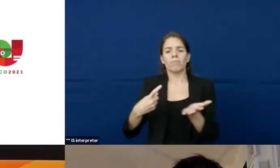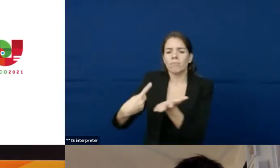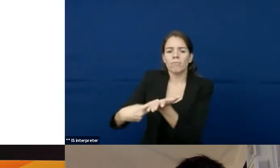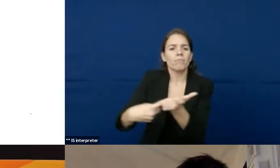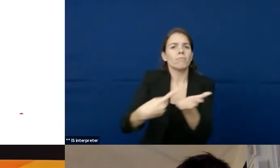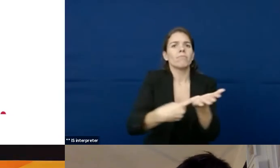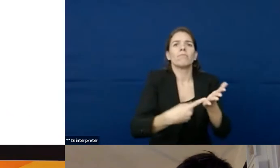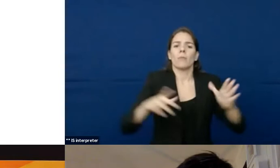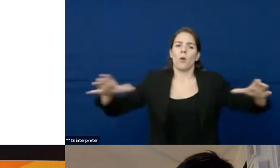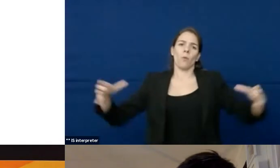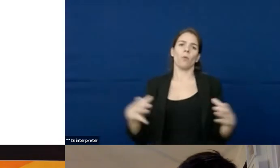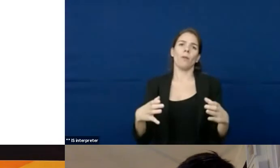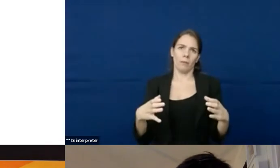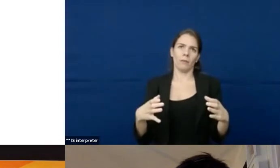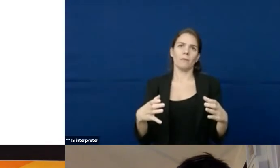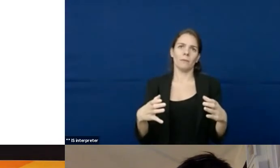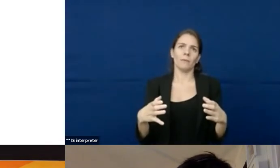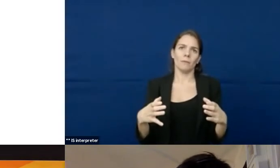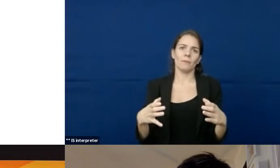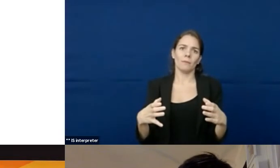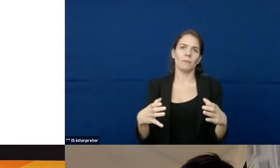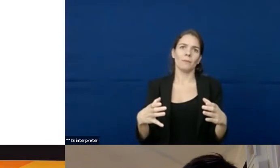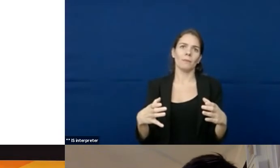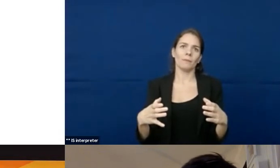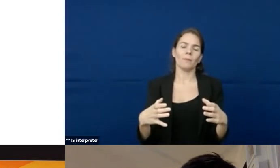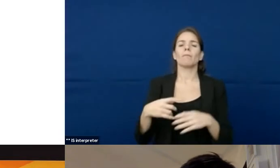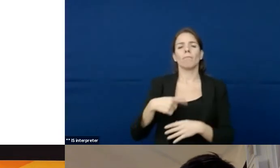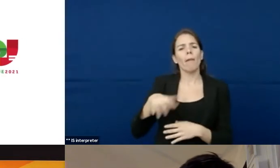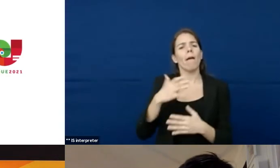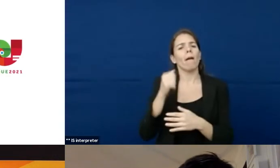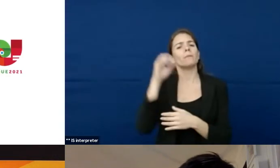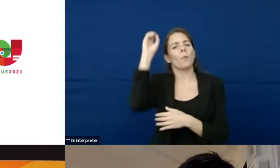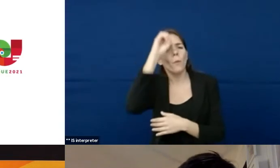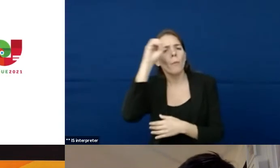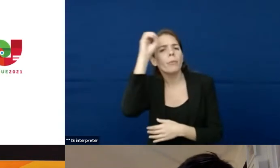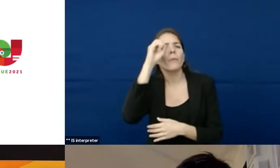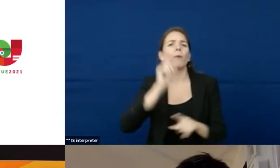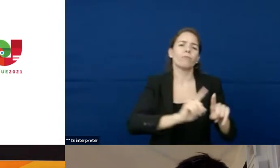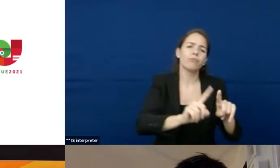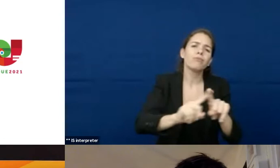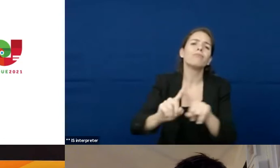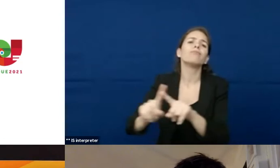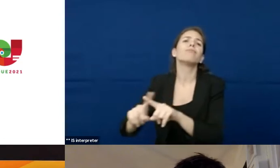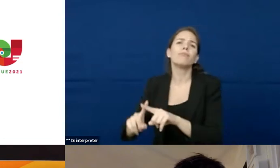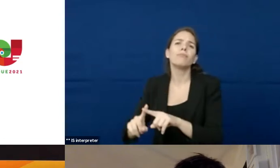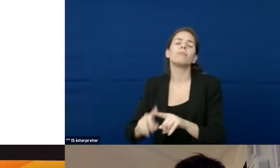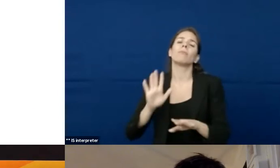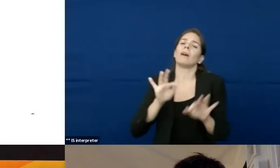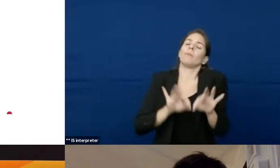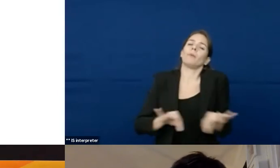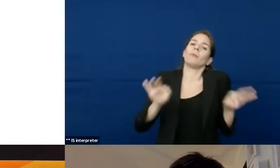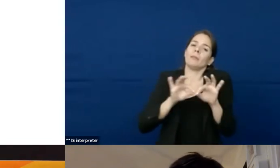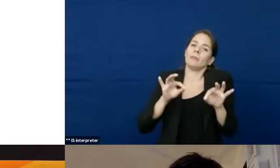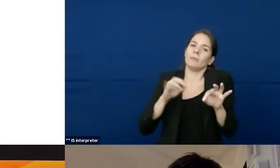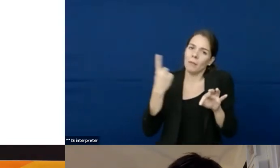Kalliope, I'm going to turn your question a little bit around, and I hope you'll forgive me about it.